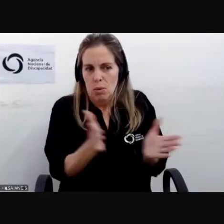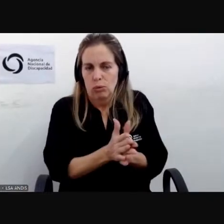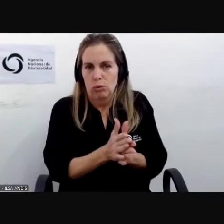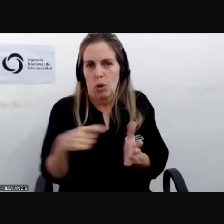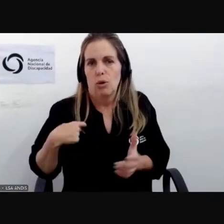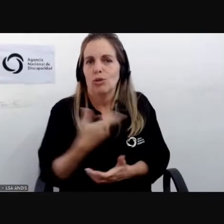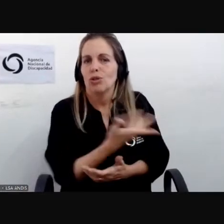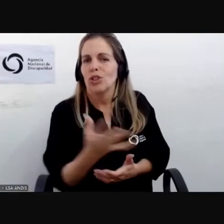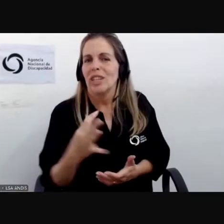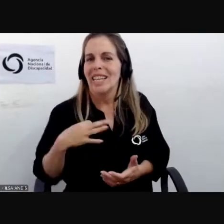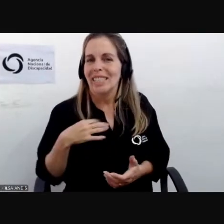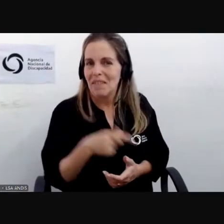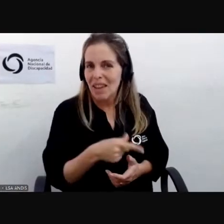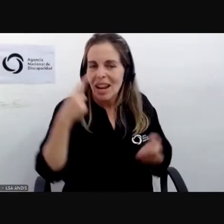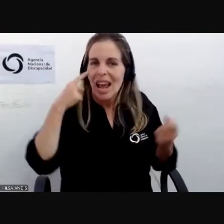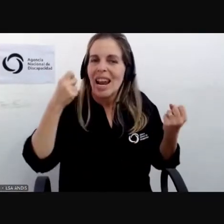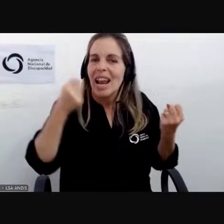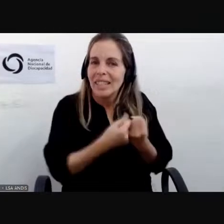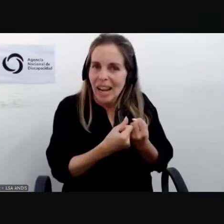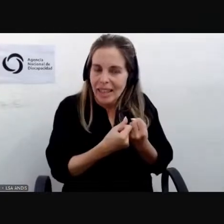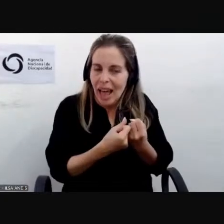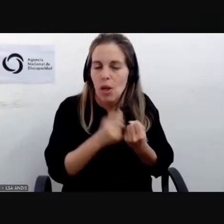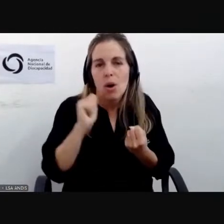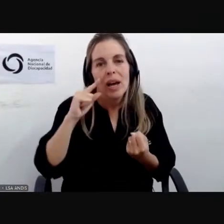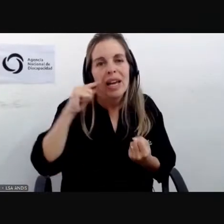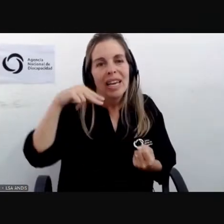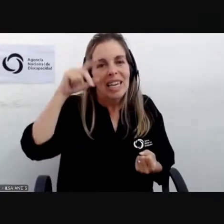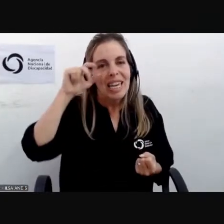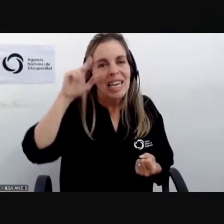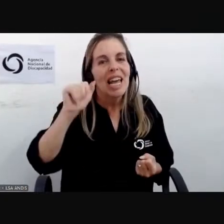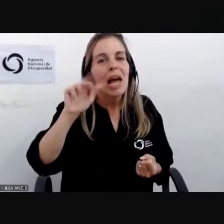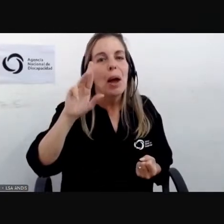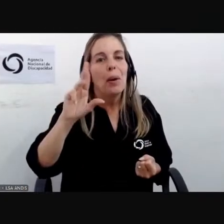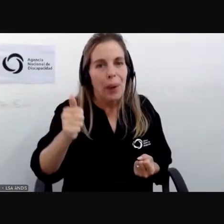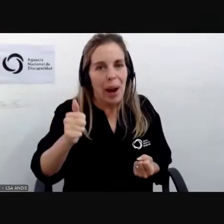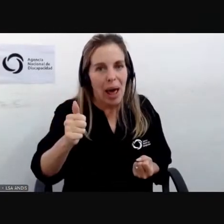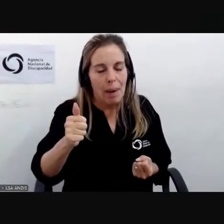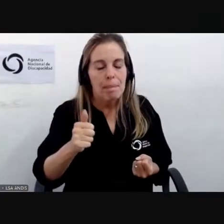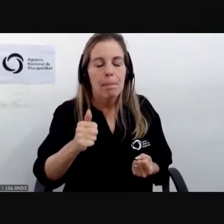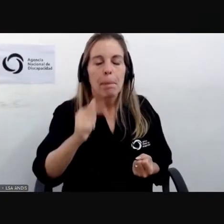supported civil society in the negotiation of the binding agreement in Geneva.